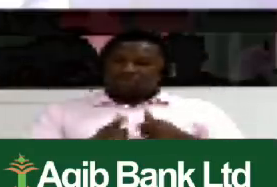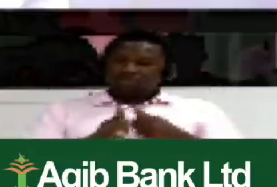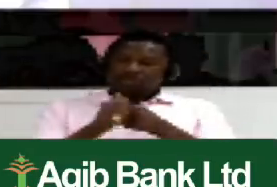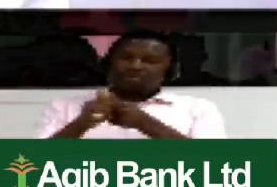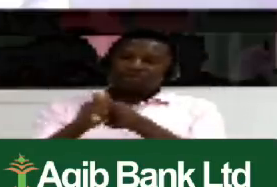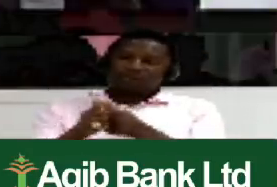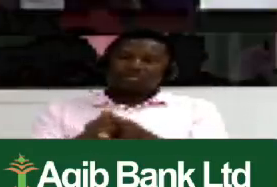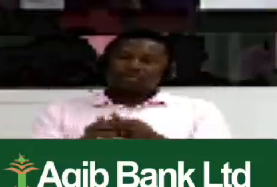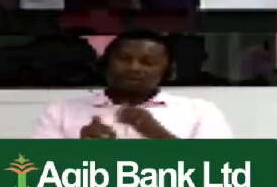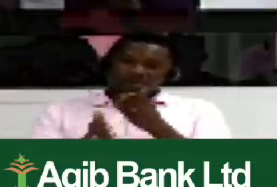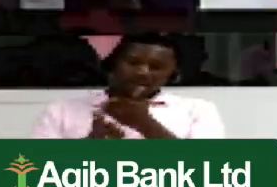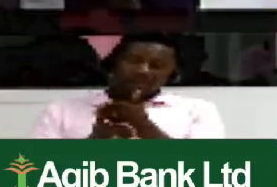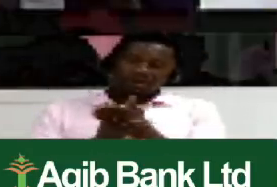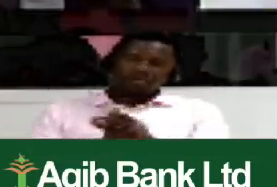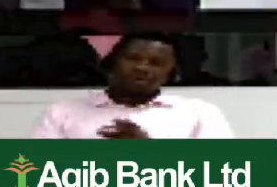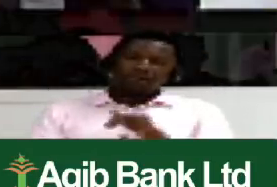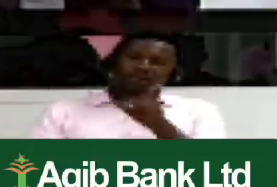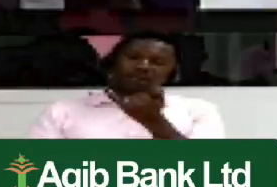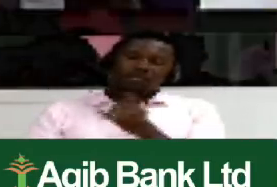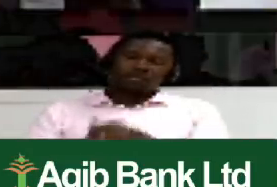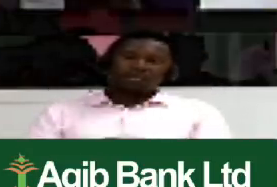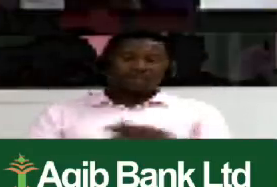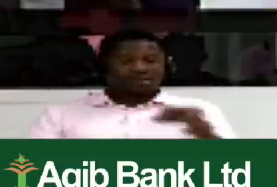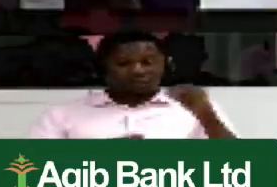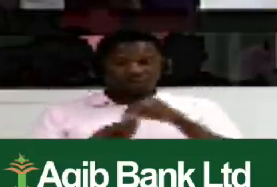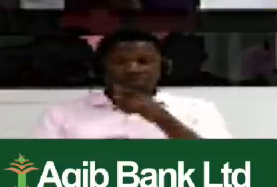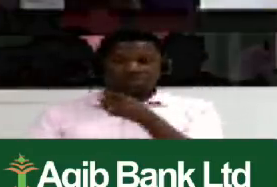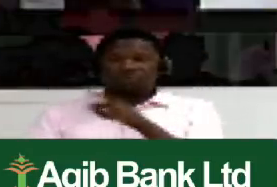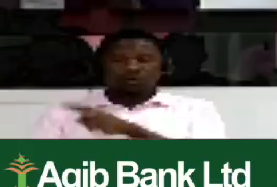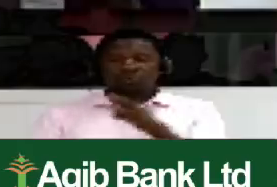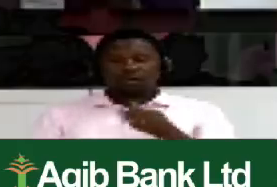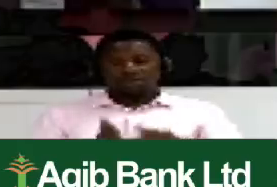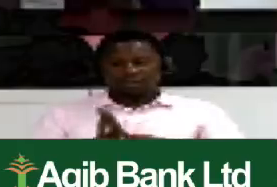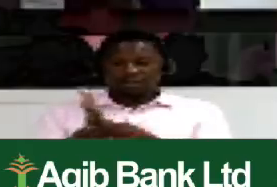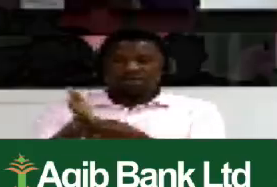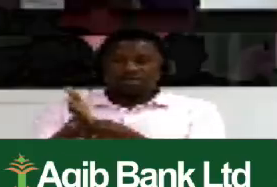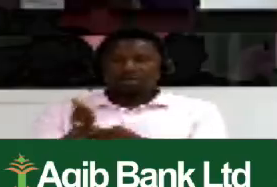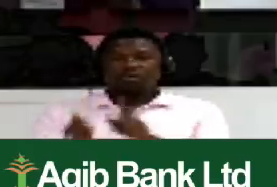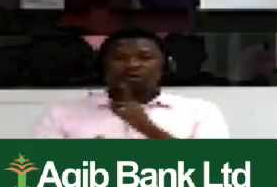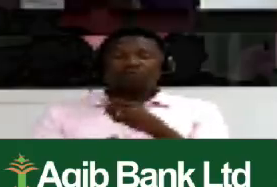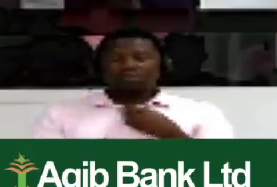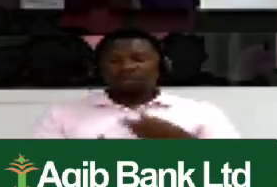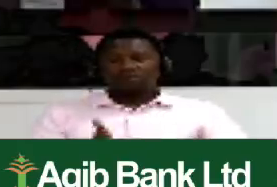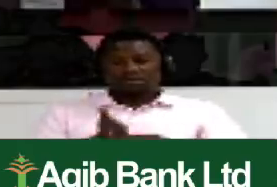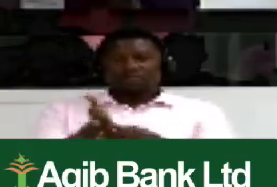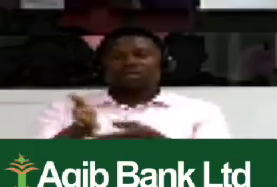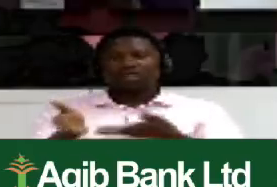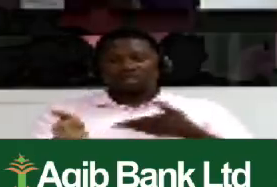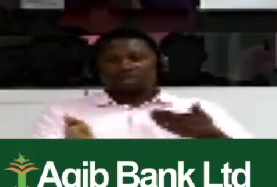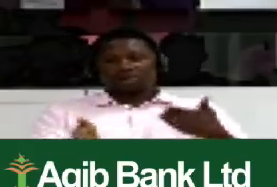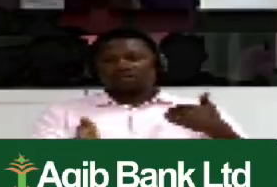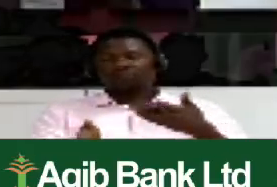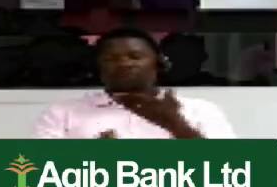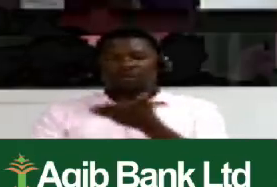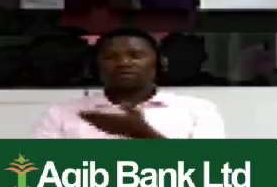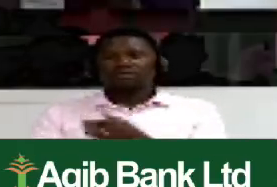at this point, you were not leading, but you were being led. Is that correct? Exactly.